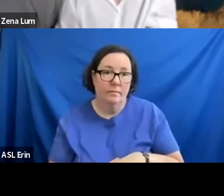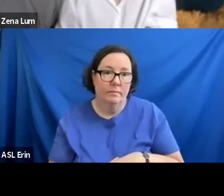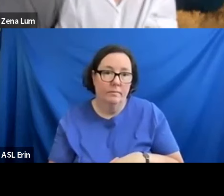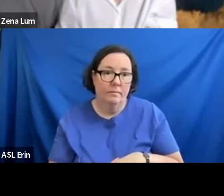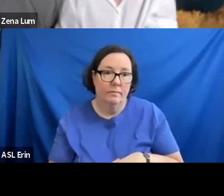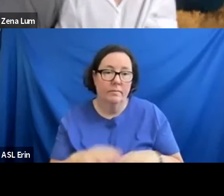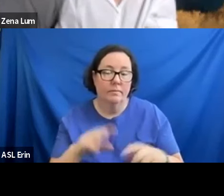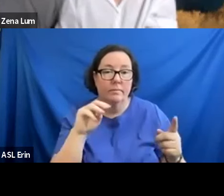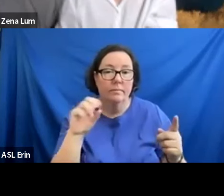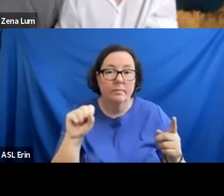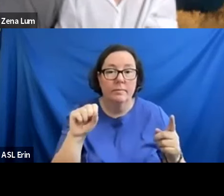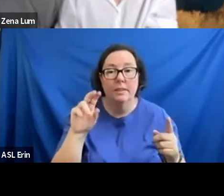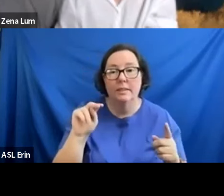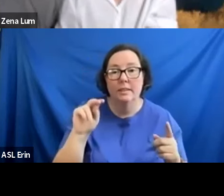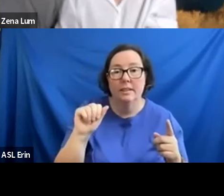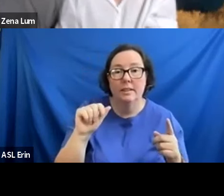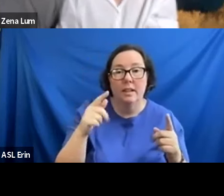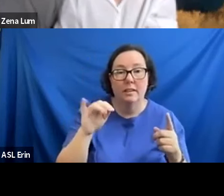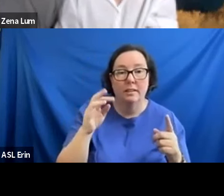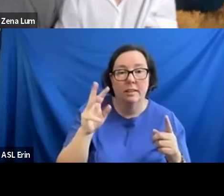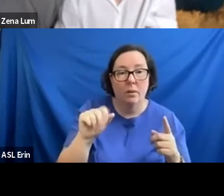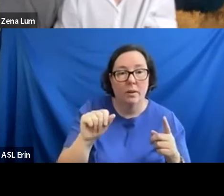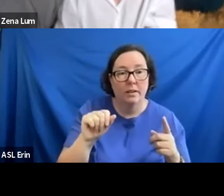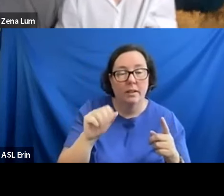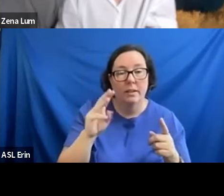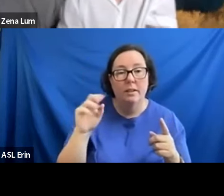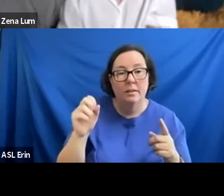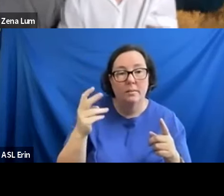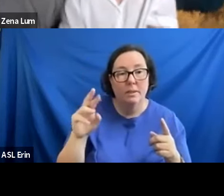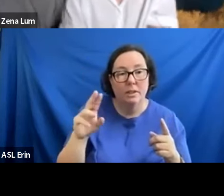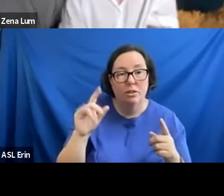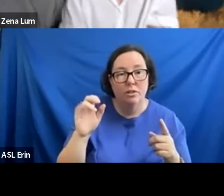Yes, Ms. Nagasawa, and then Mr. Chernow. I